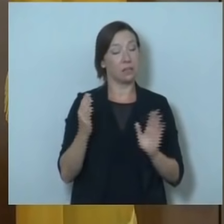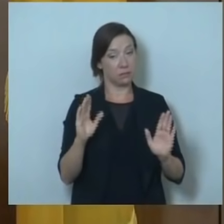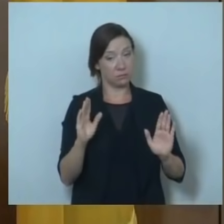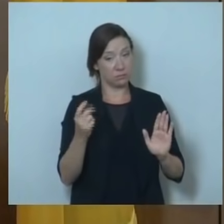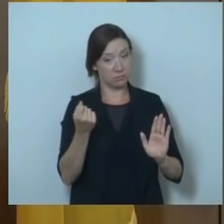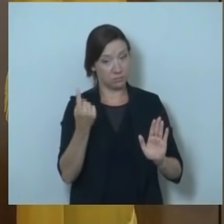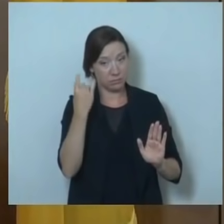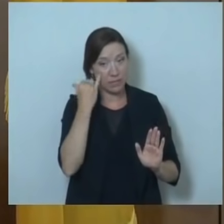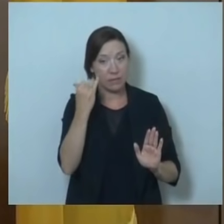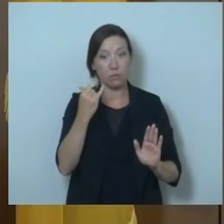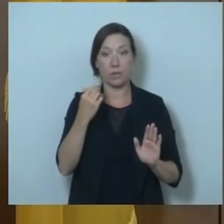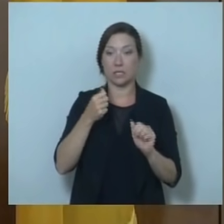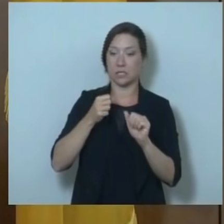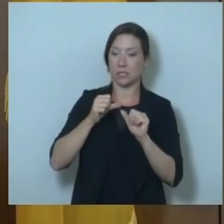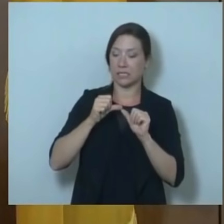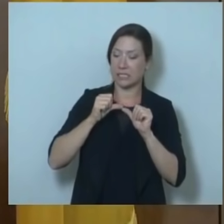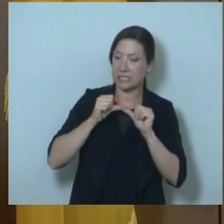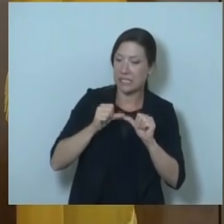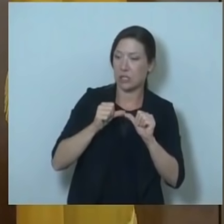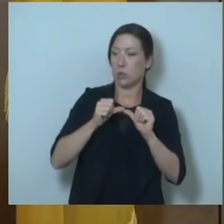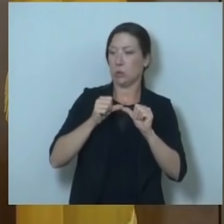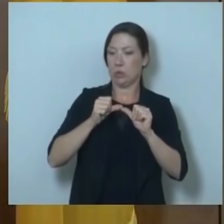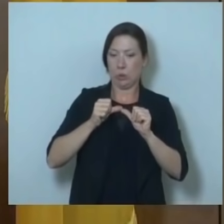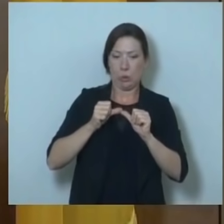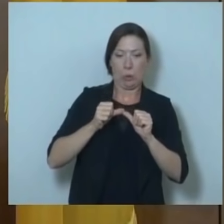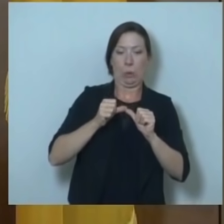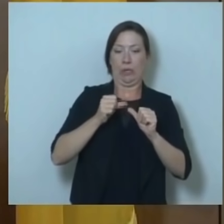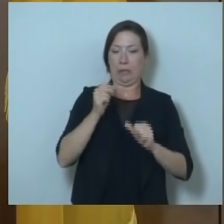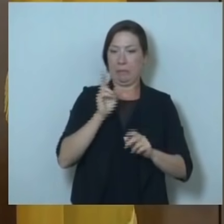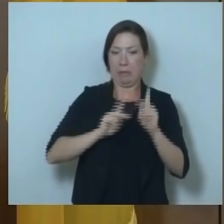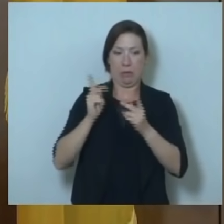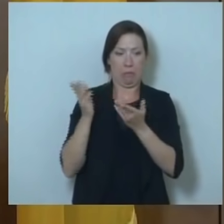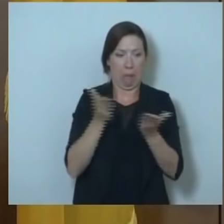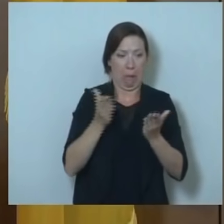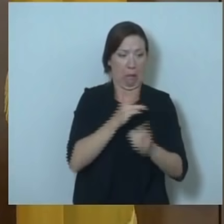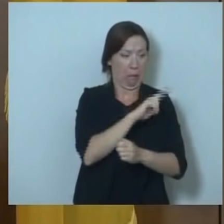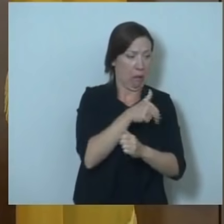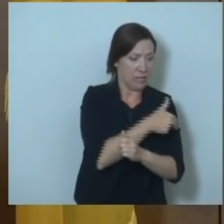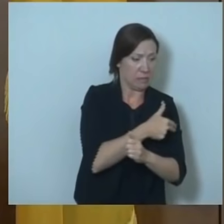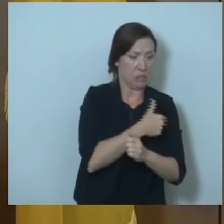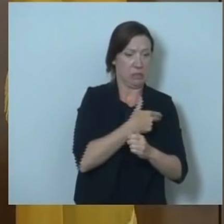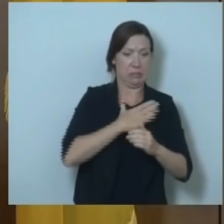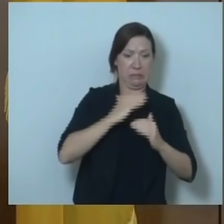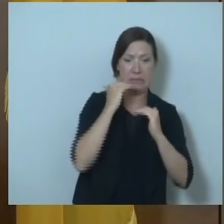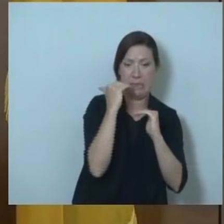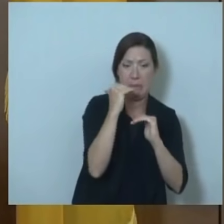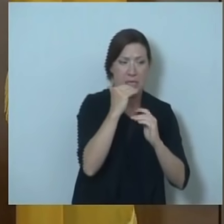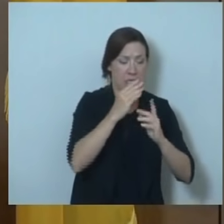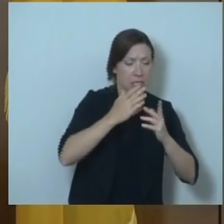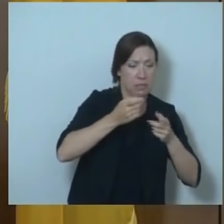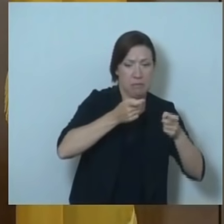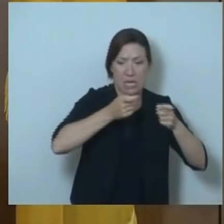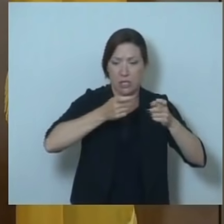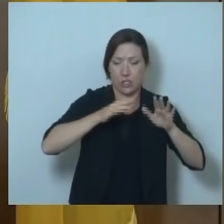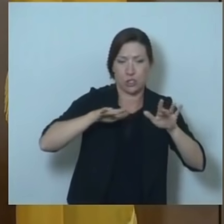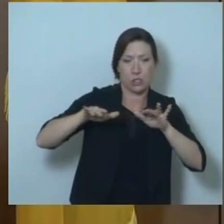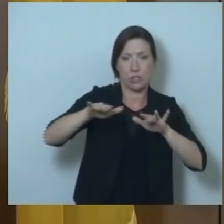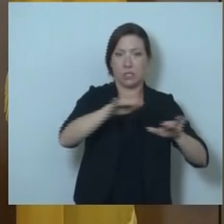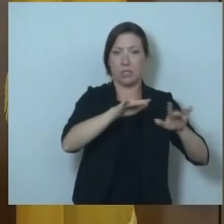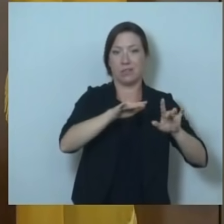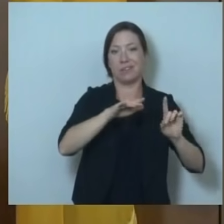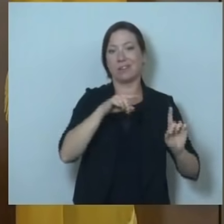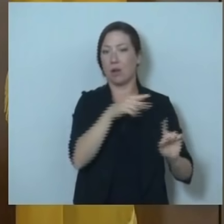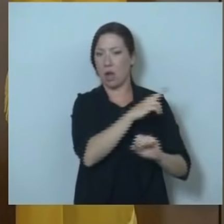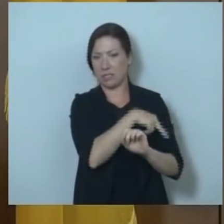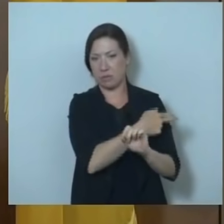to manage the number of hospitalizations, which isn't the only place we have PPE, but is a significant place